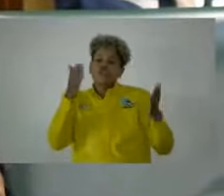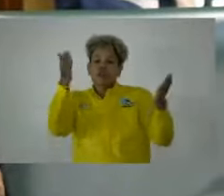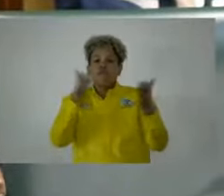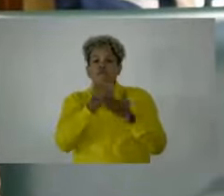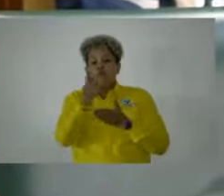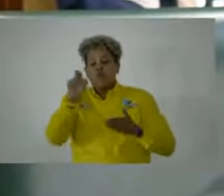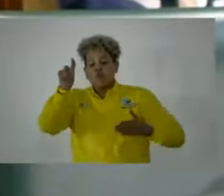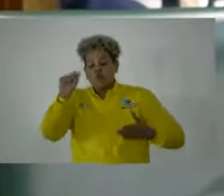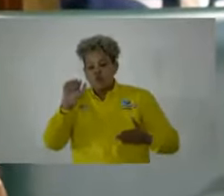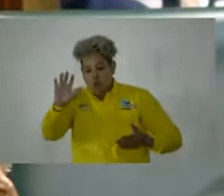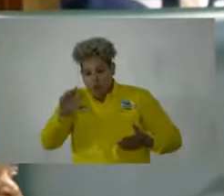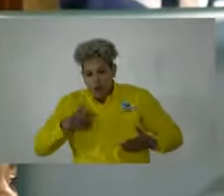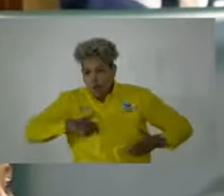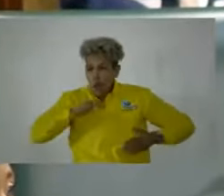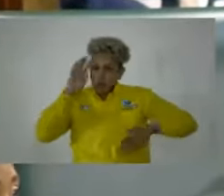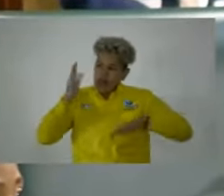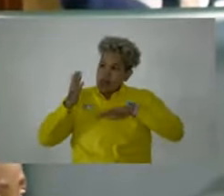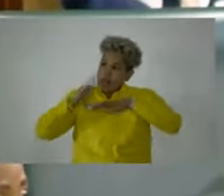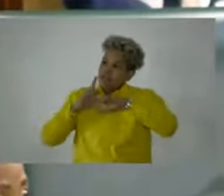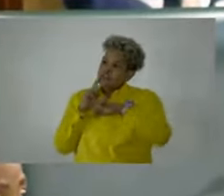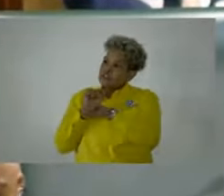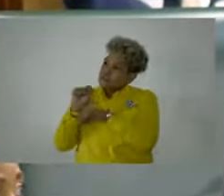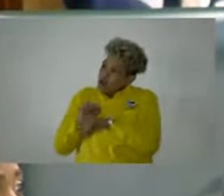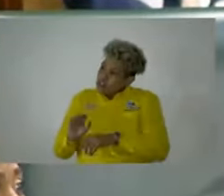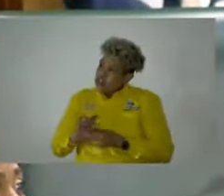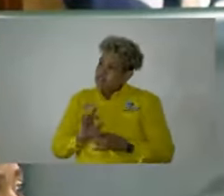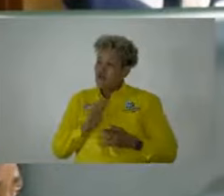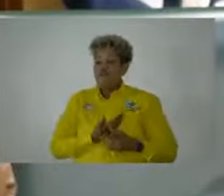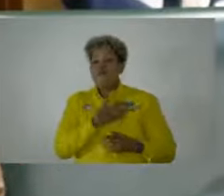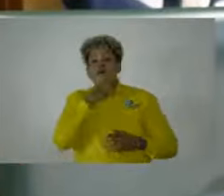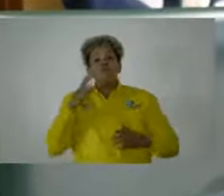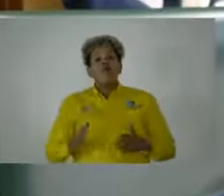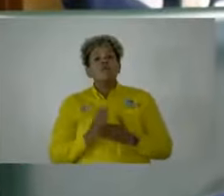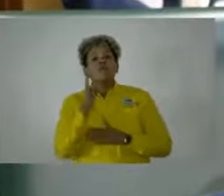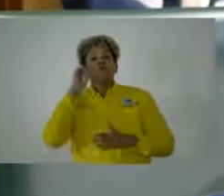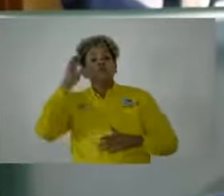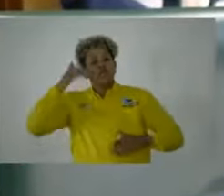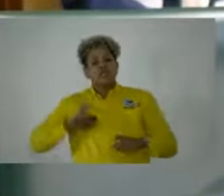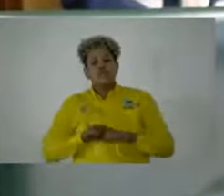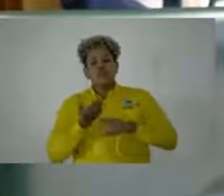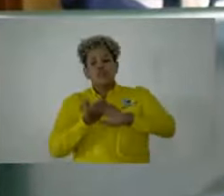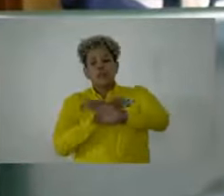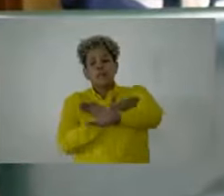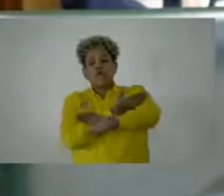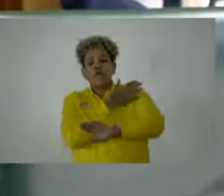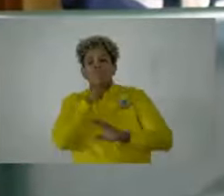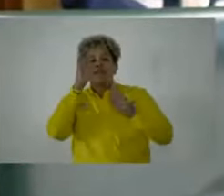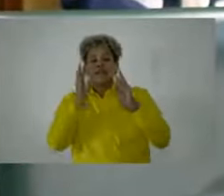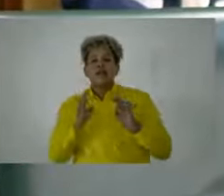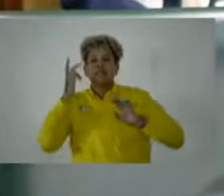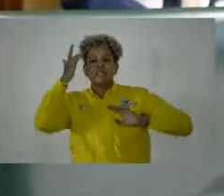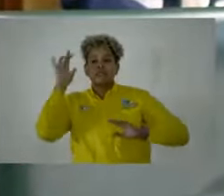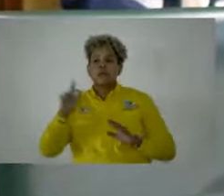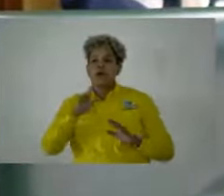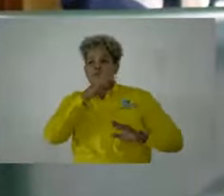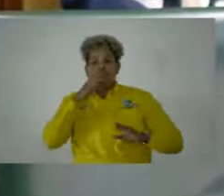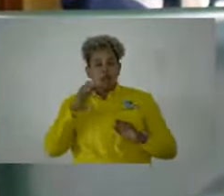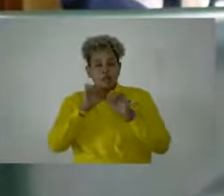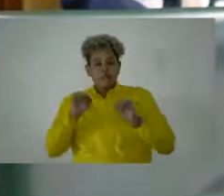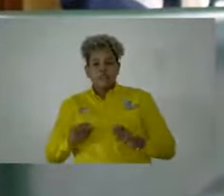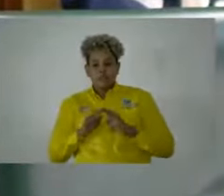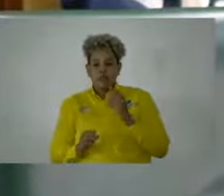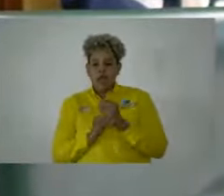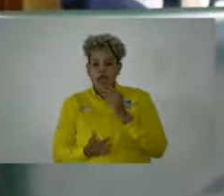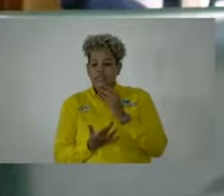RADA. We will increase the productivity of our farmers through introduction of improved climate-smart farming systems